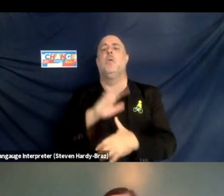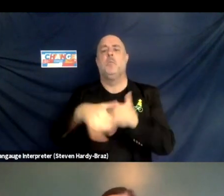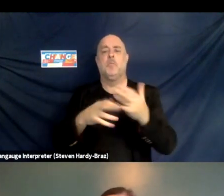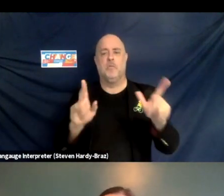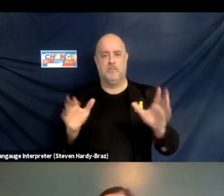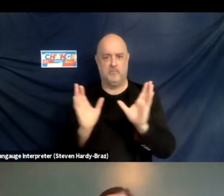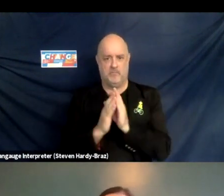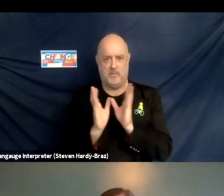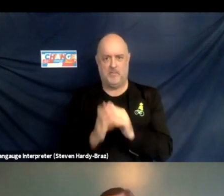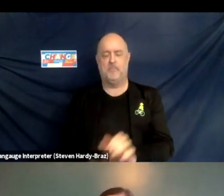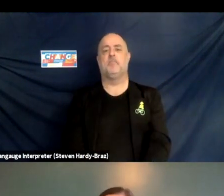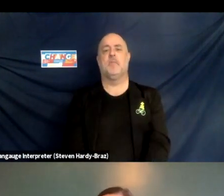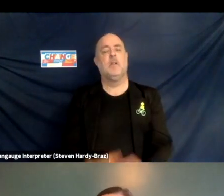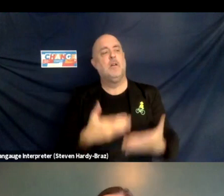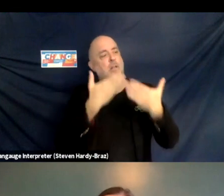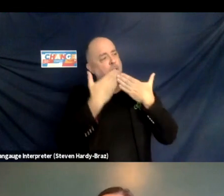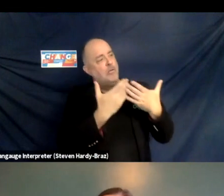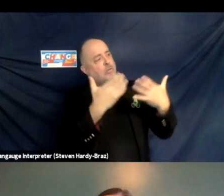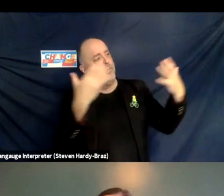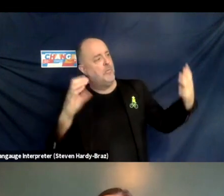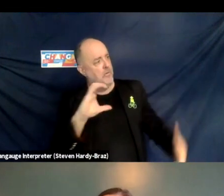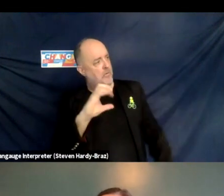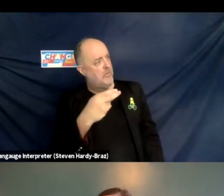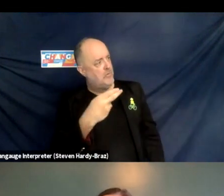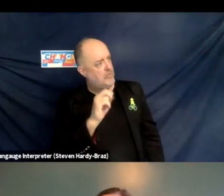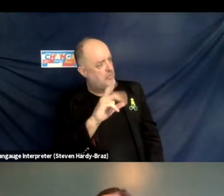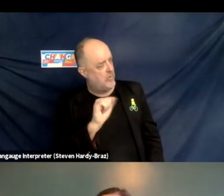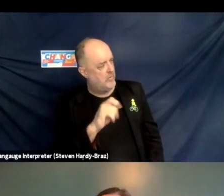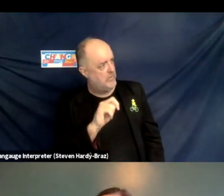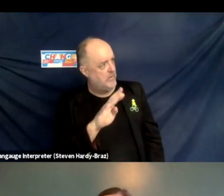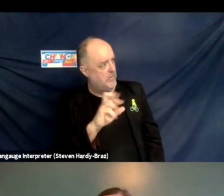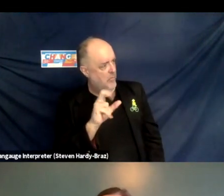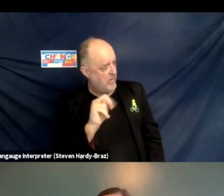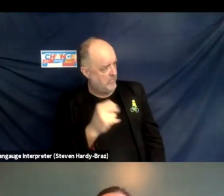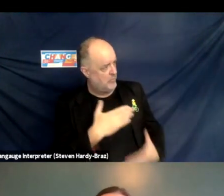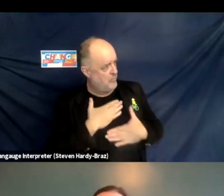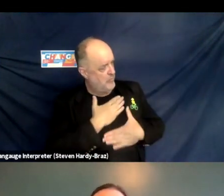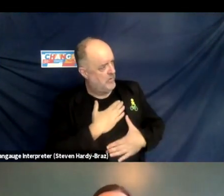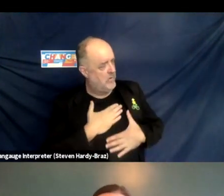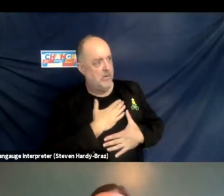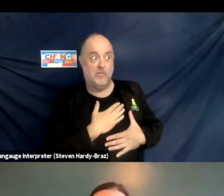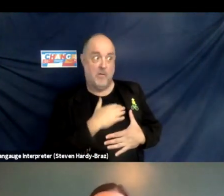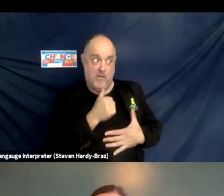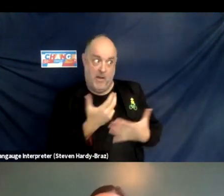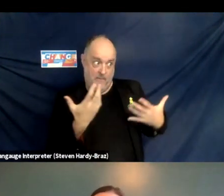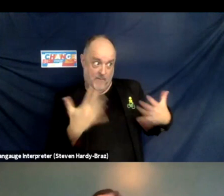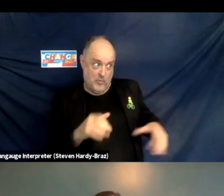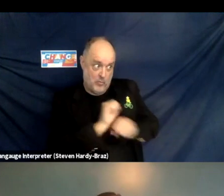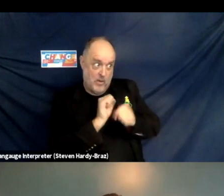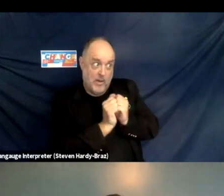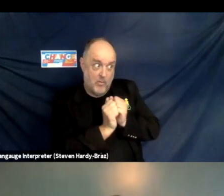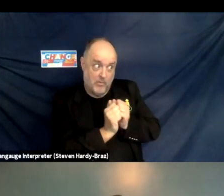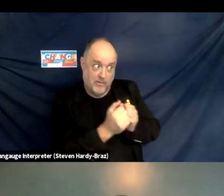With you, Charles, thank you so much for your time today. Really appreciate it. And we're not done working together. I'll just say